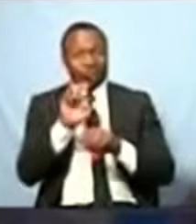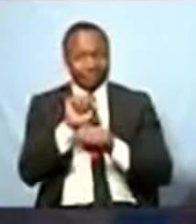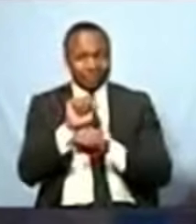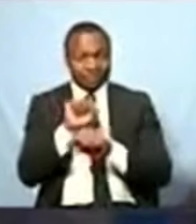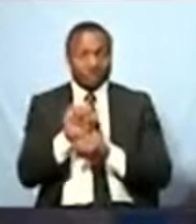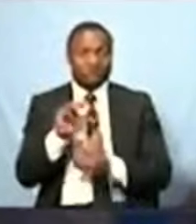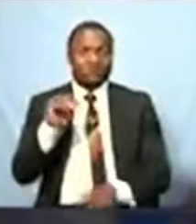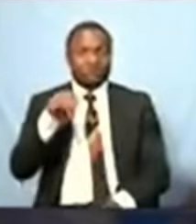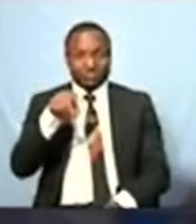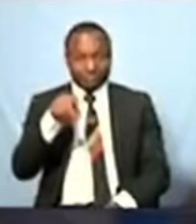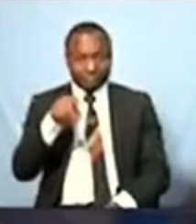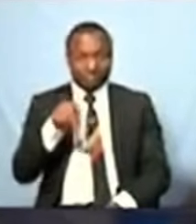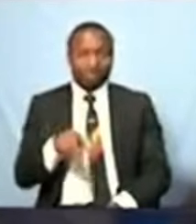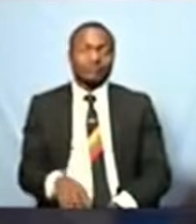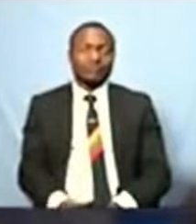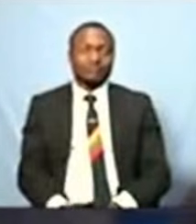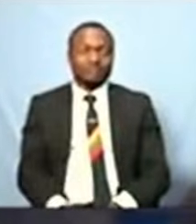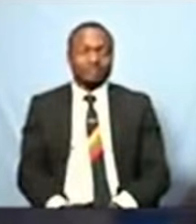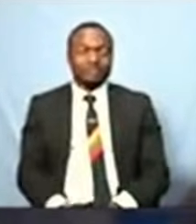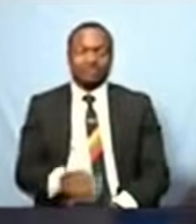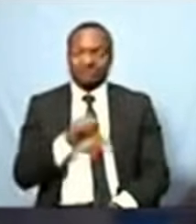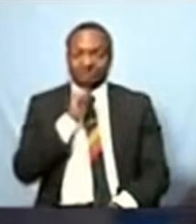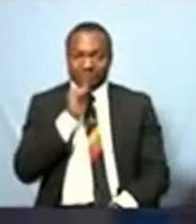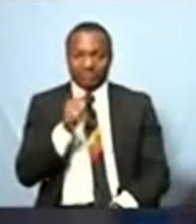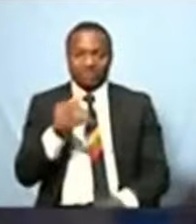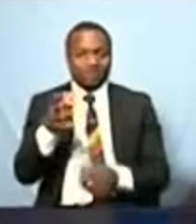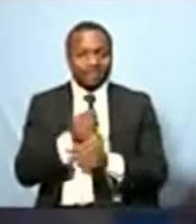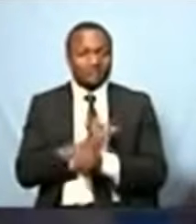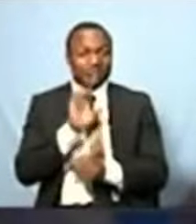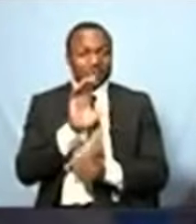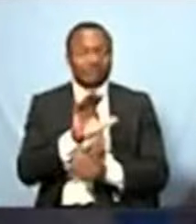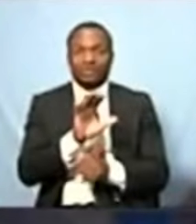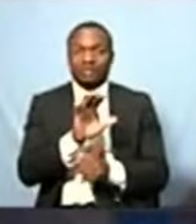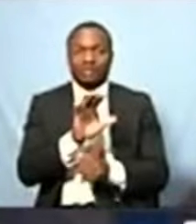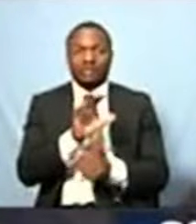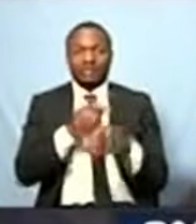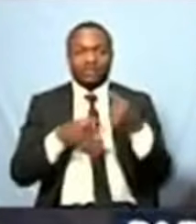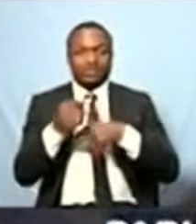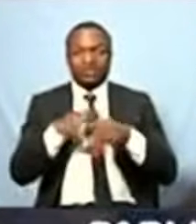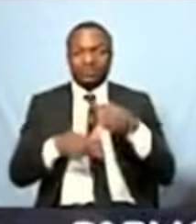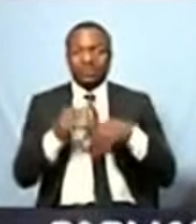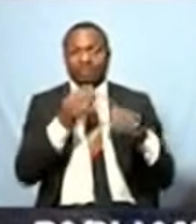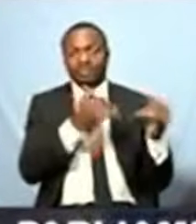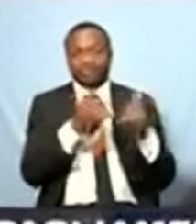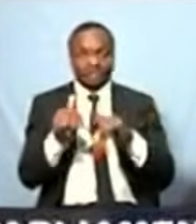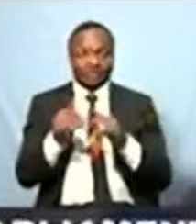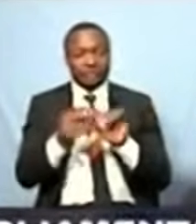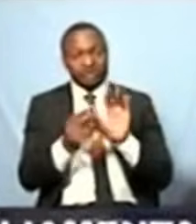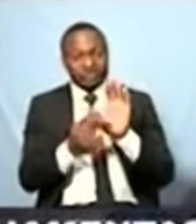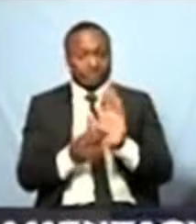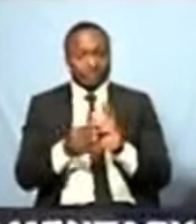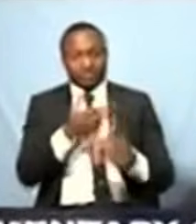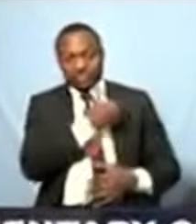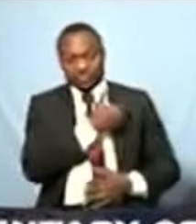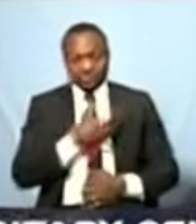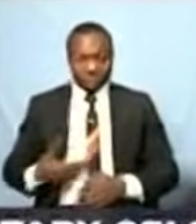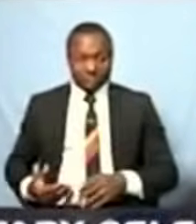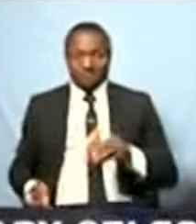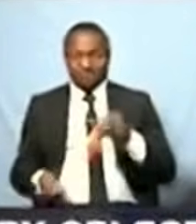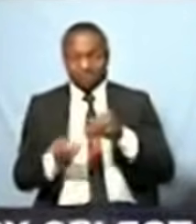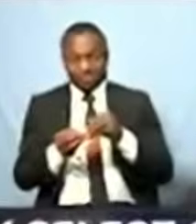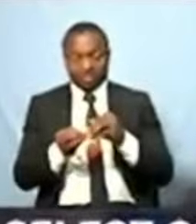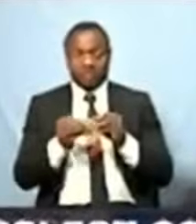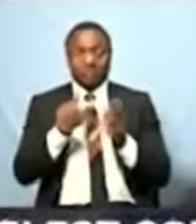parliament, and we do not take your appearance for granted. It shows the seriousness you attach to